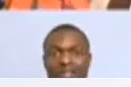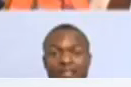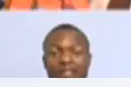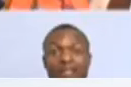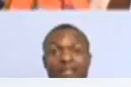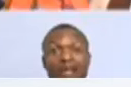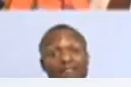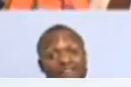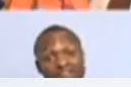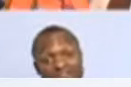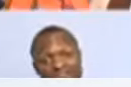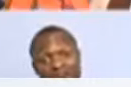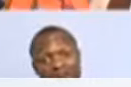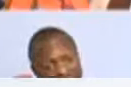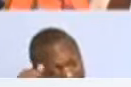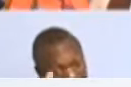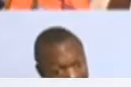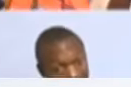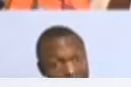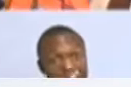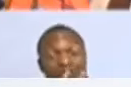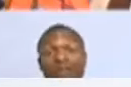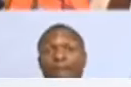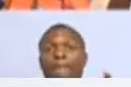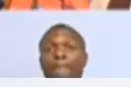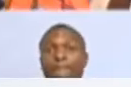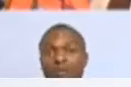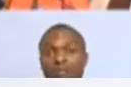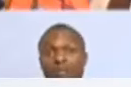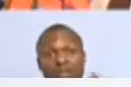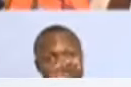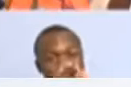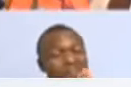consensus on this very important national document